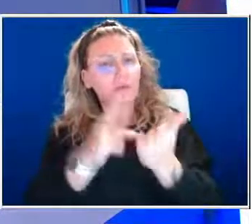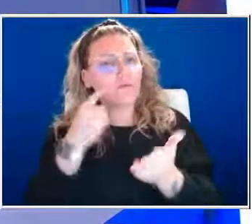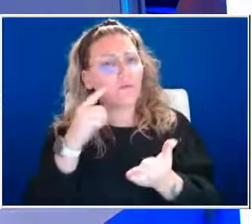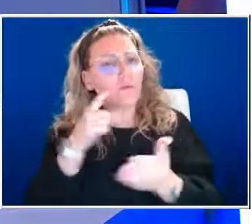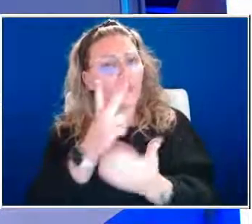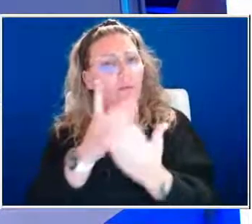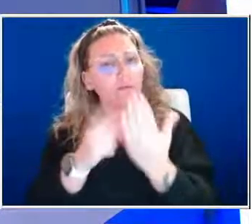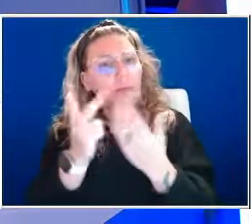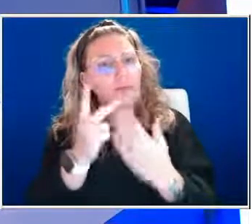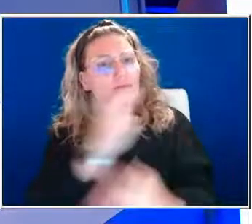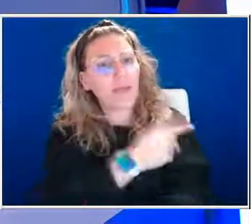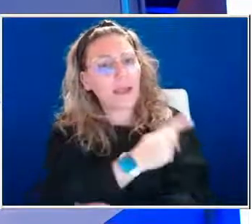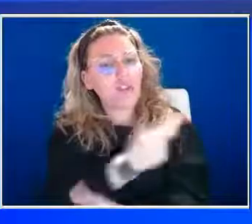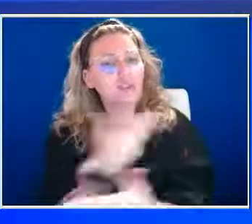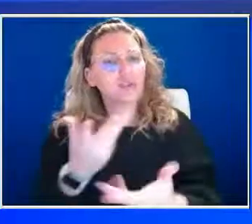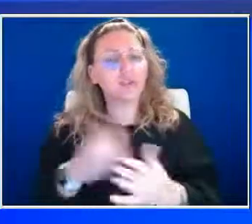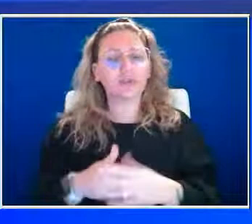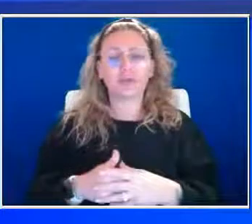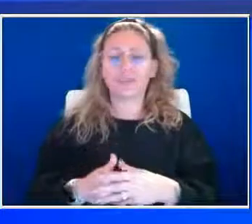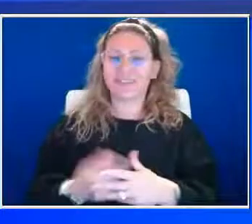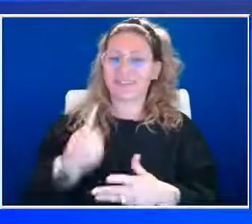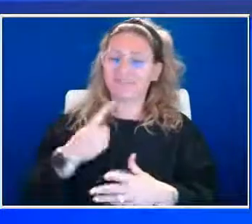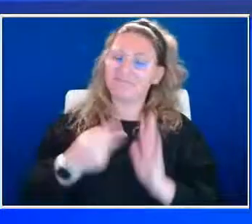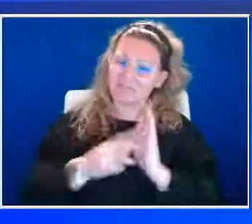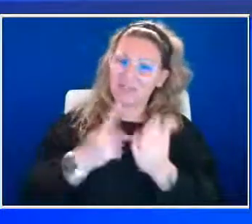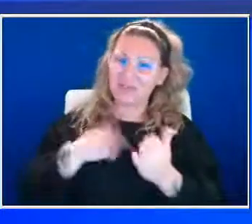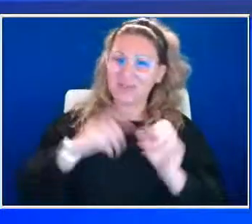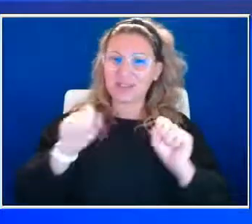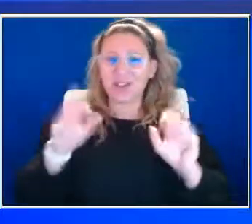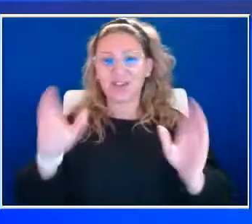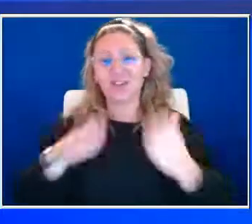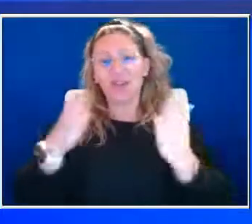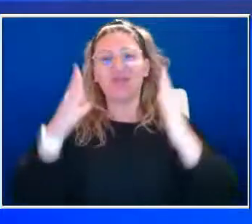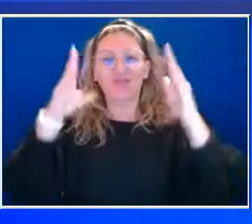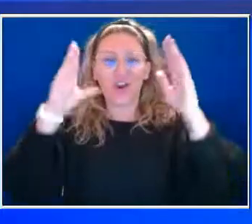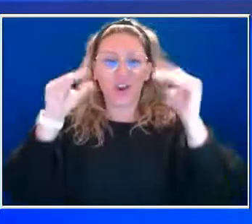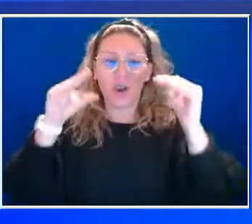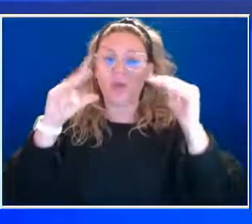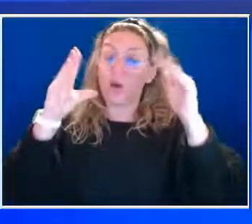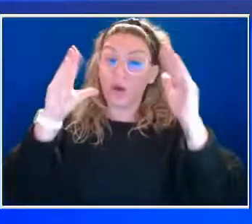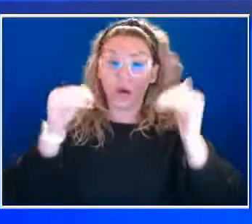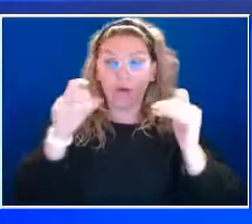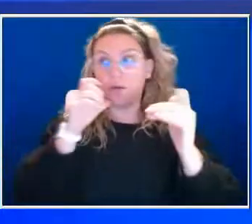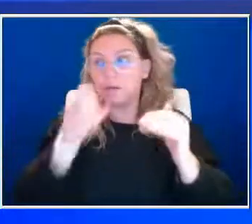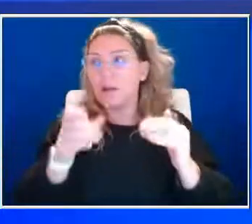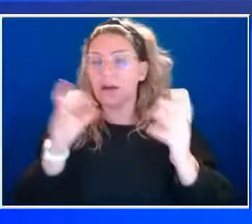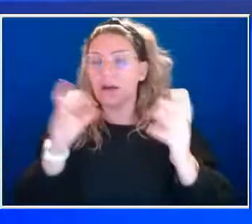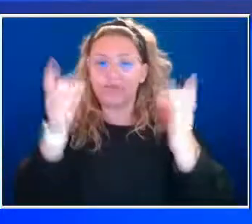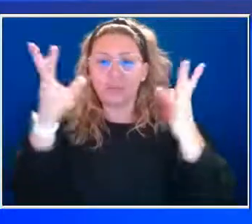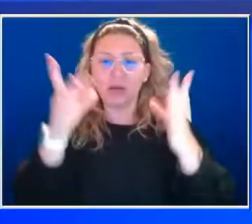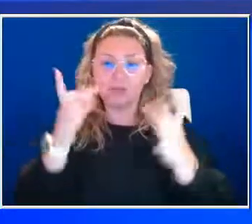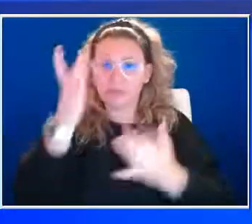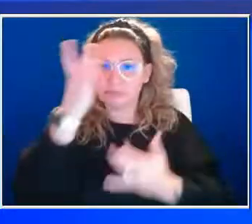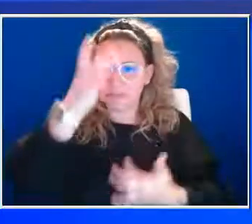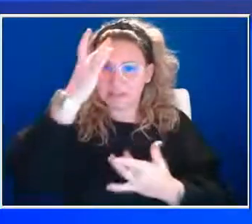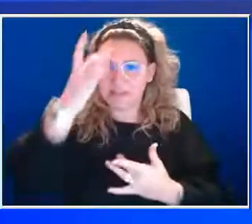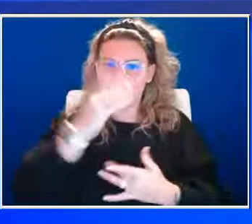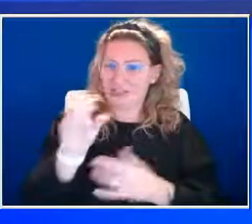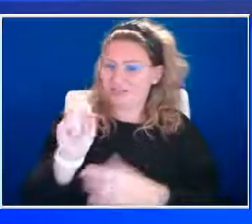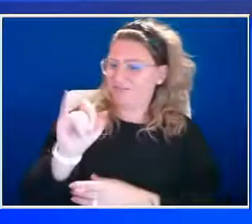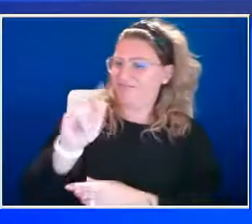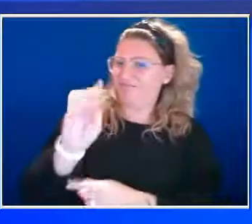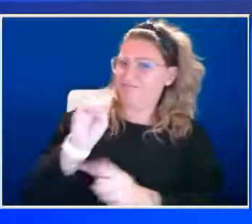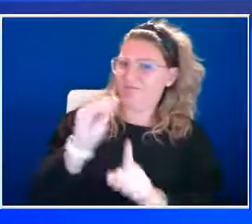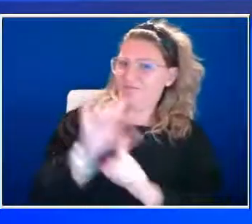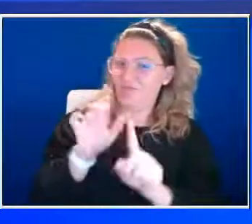It really means that we can offer them hope. Hope that they're not going to have this debilitating disease and side effect of their cancer